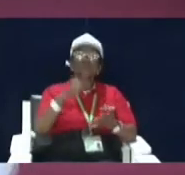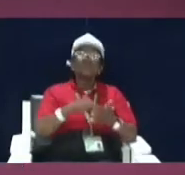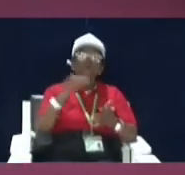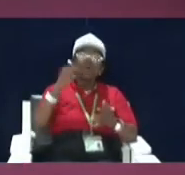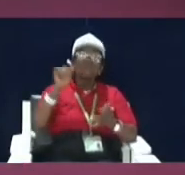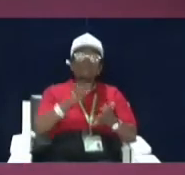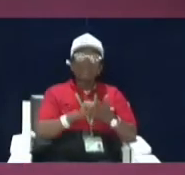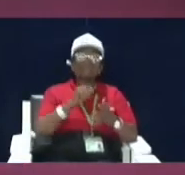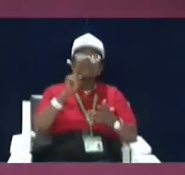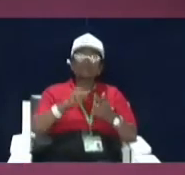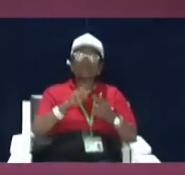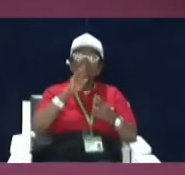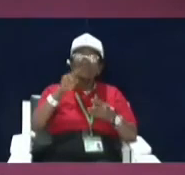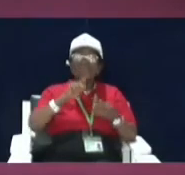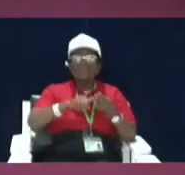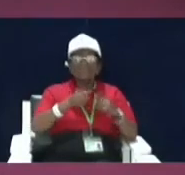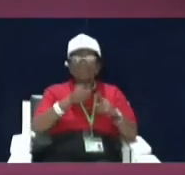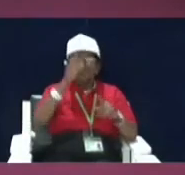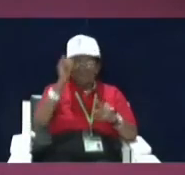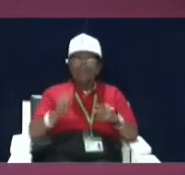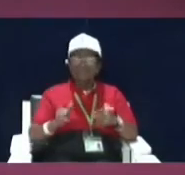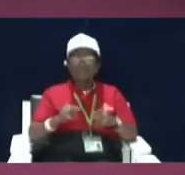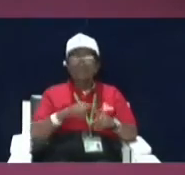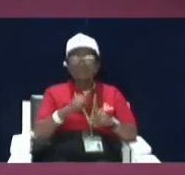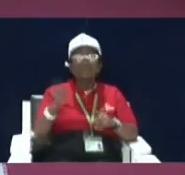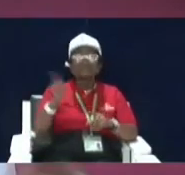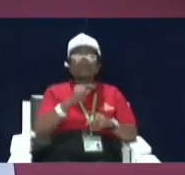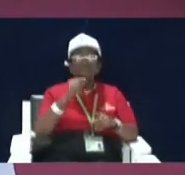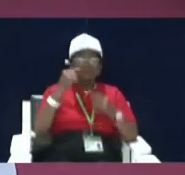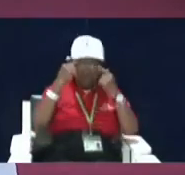Because when you consider the story of Sarah,